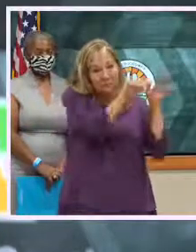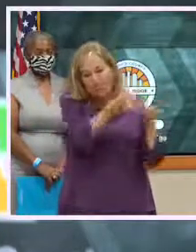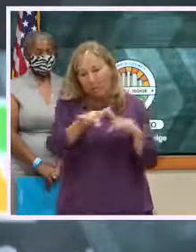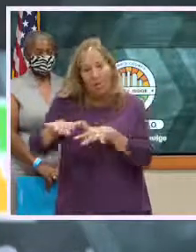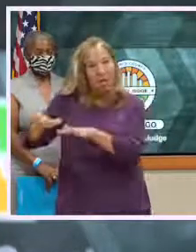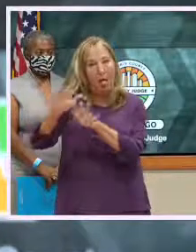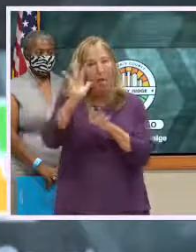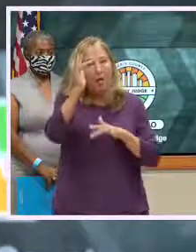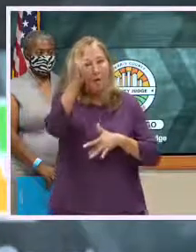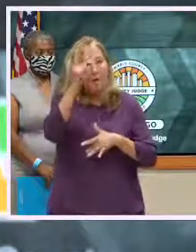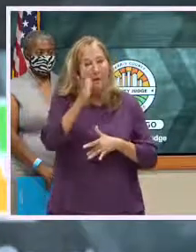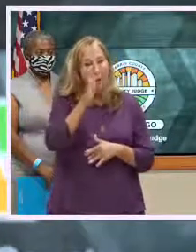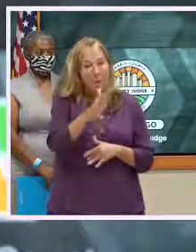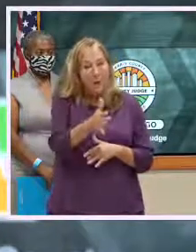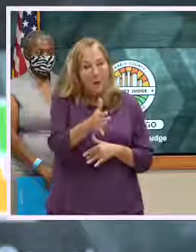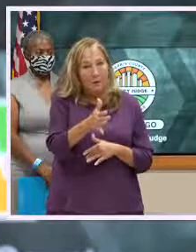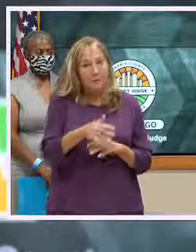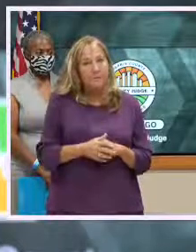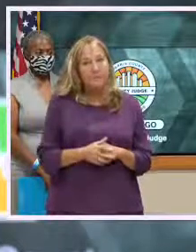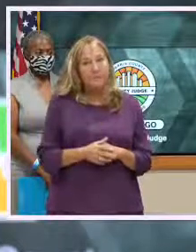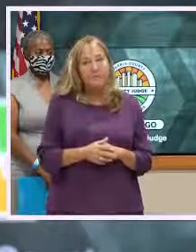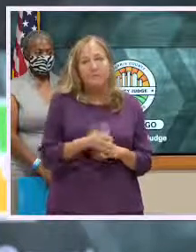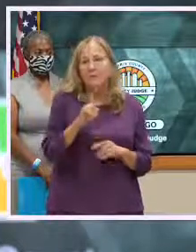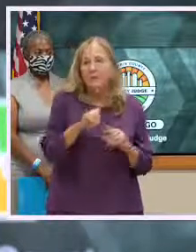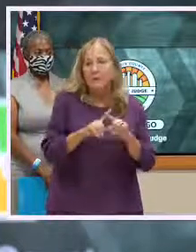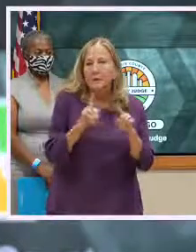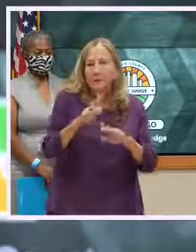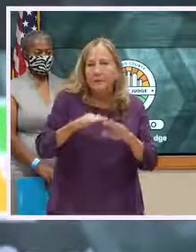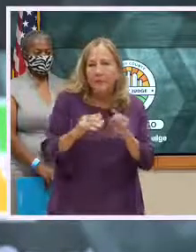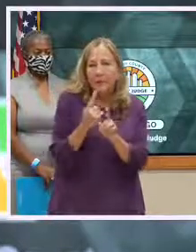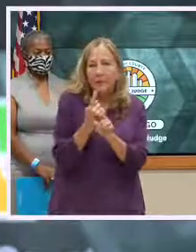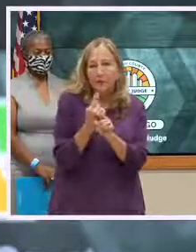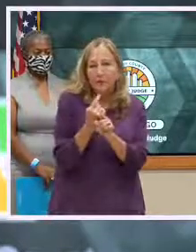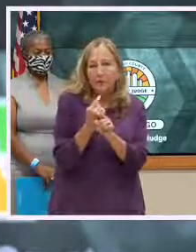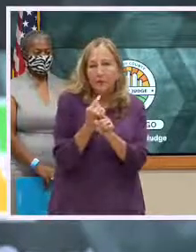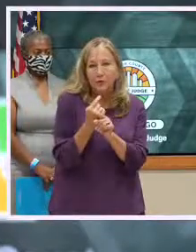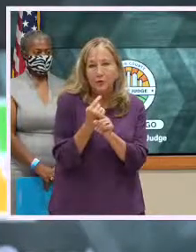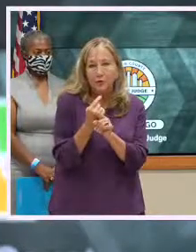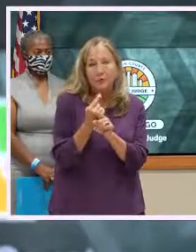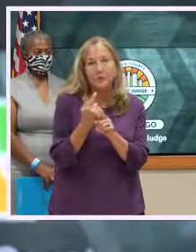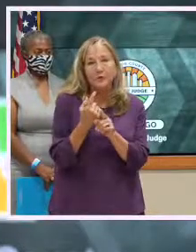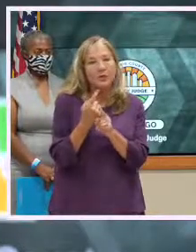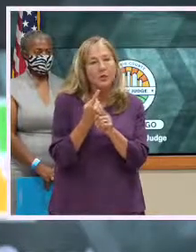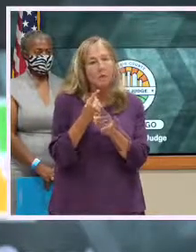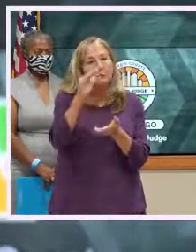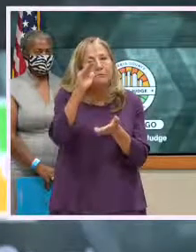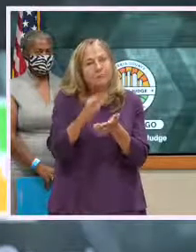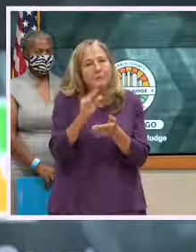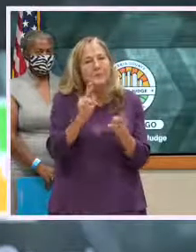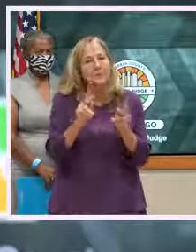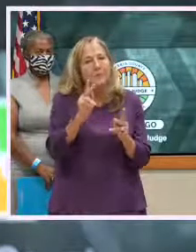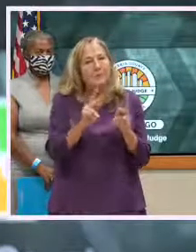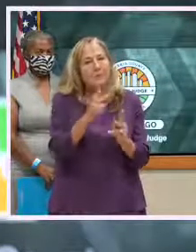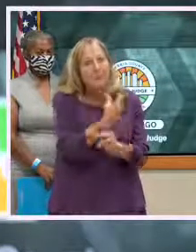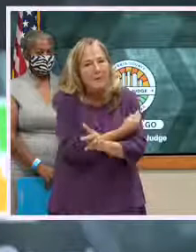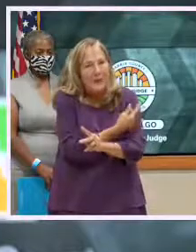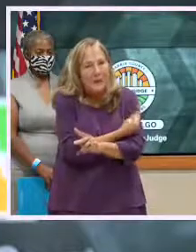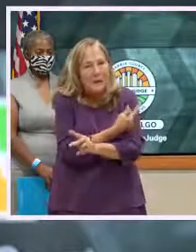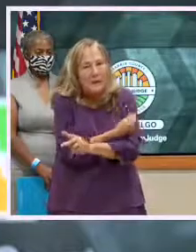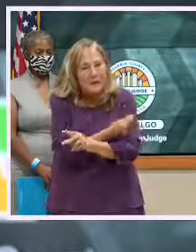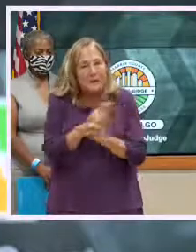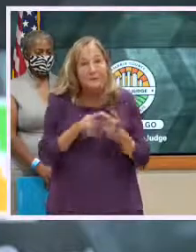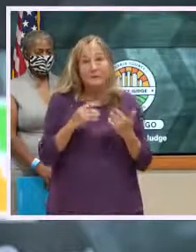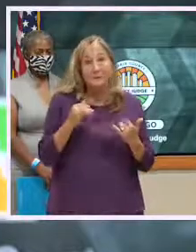summer, with one important difference, I think. We've done a better job vaccinating older Americans, so the number of